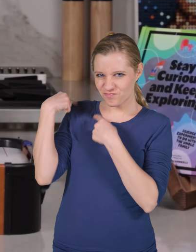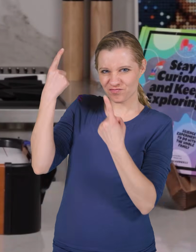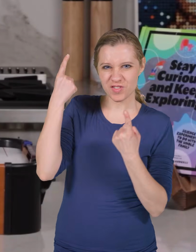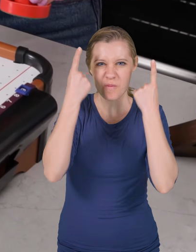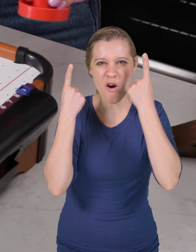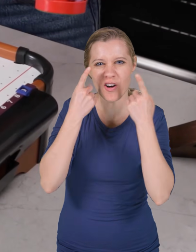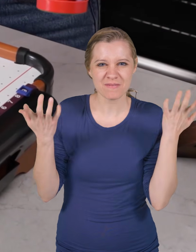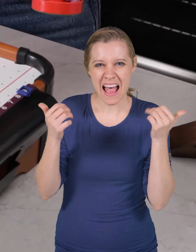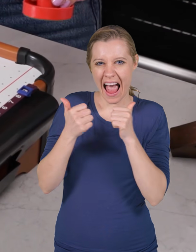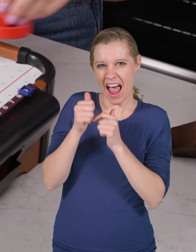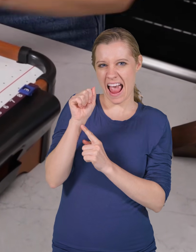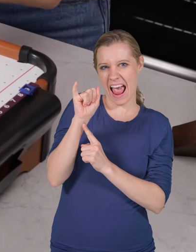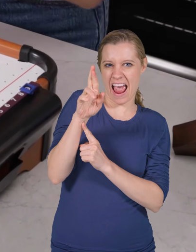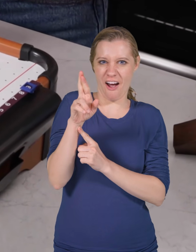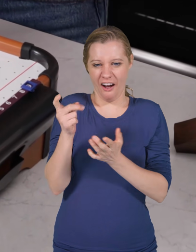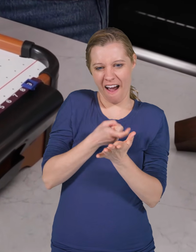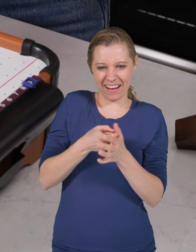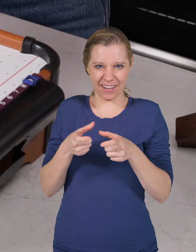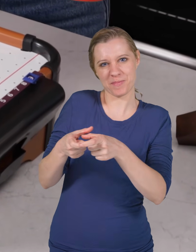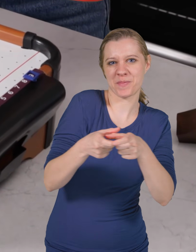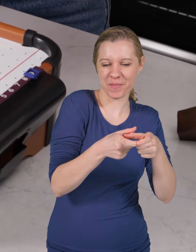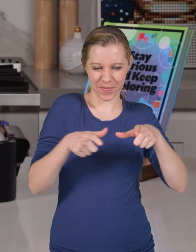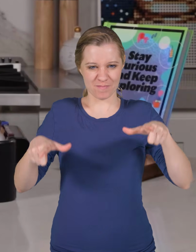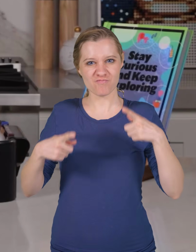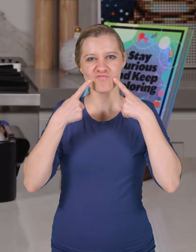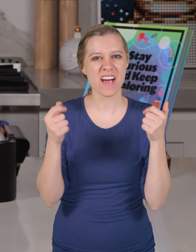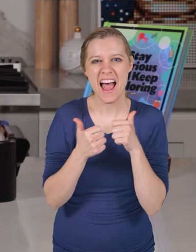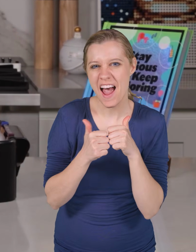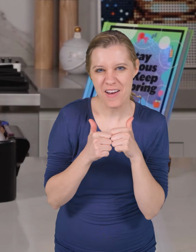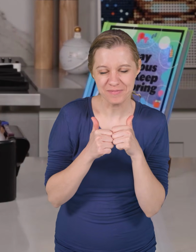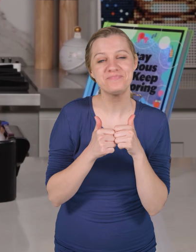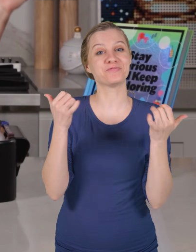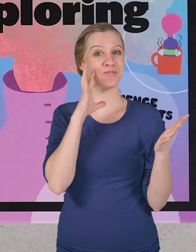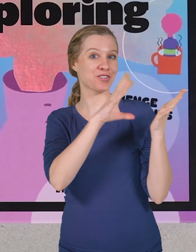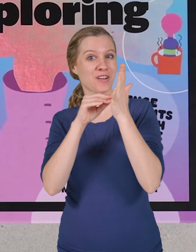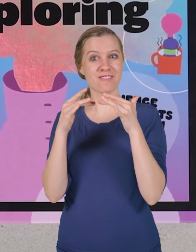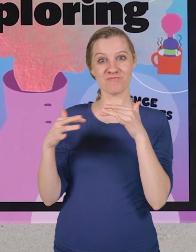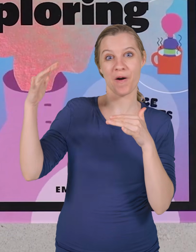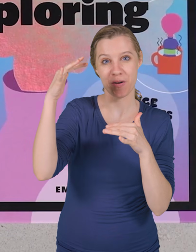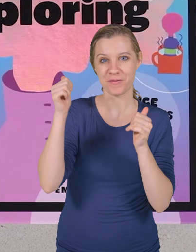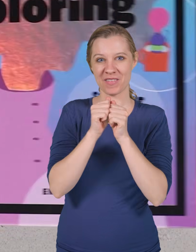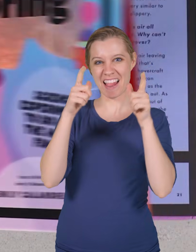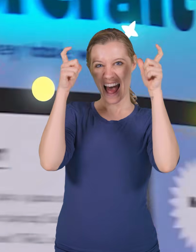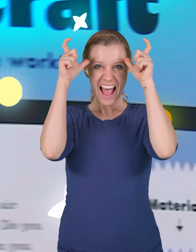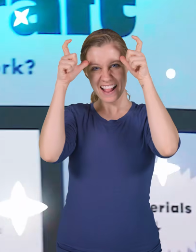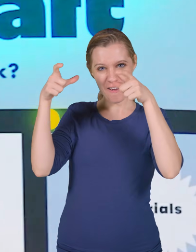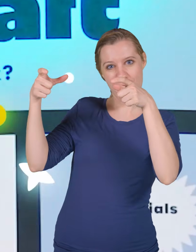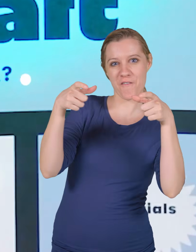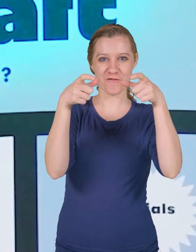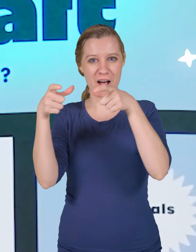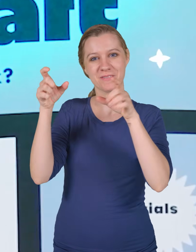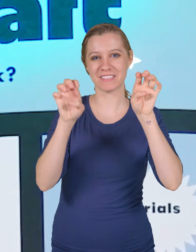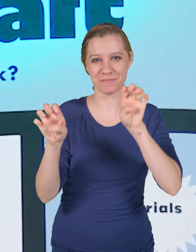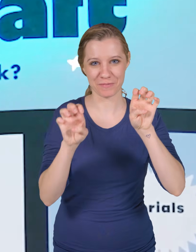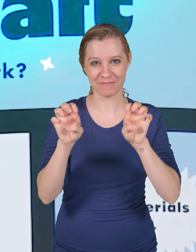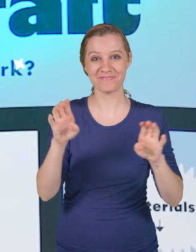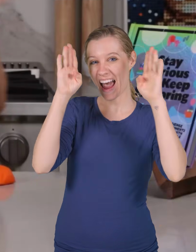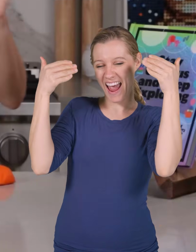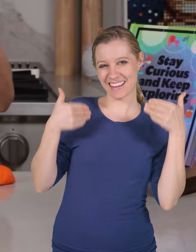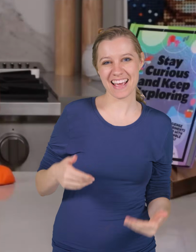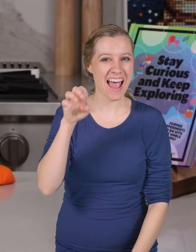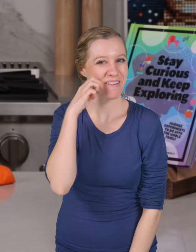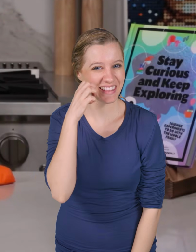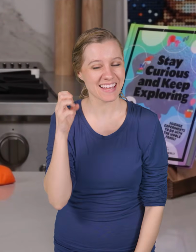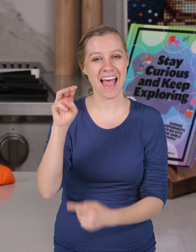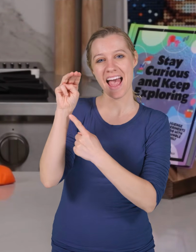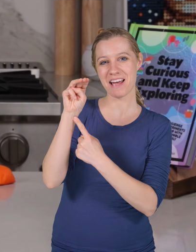Have you ever wondered, how does an air hockey table work? Today we're going to learn about all of that and more with my alien hovercraft experiment.